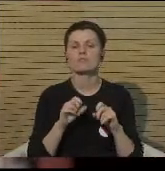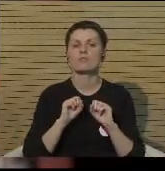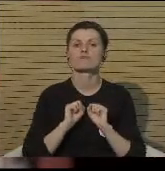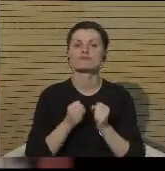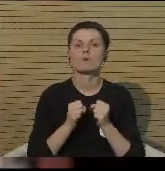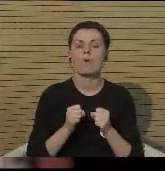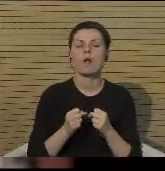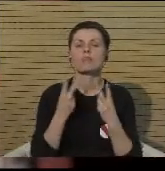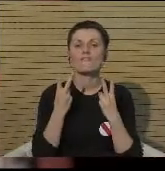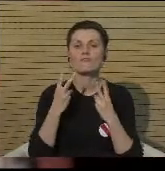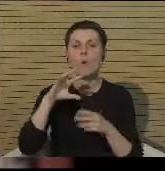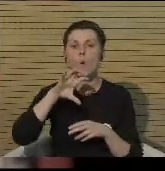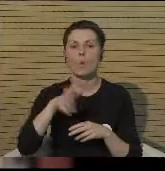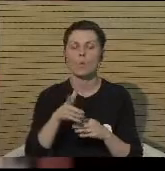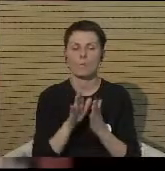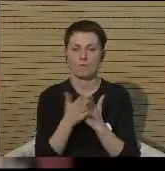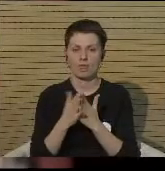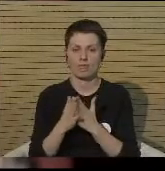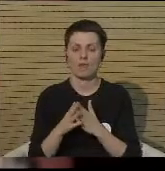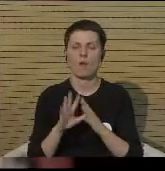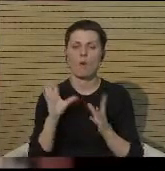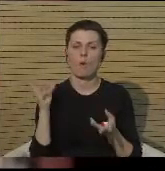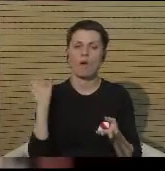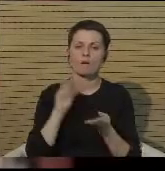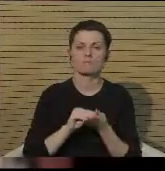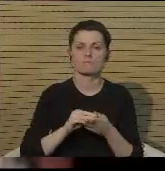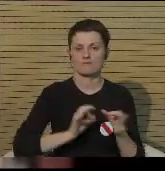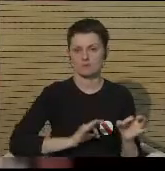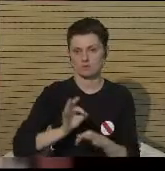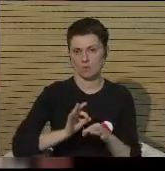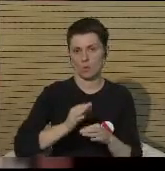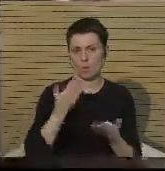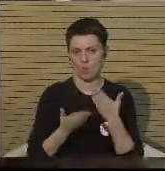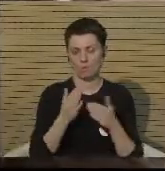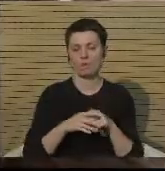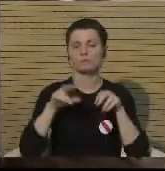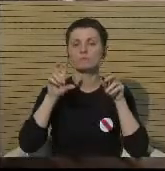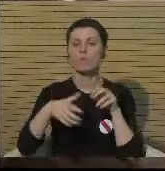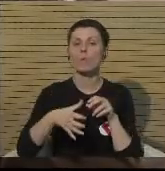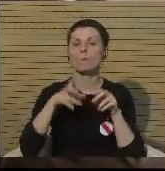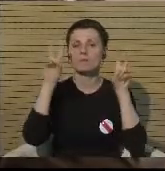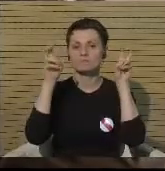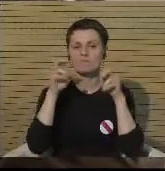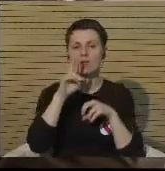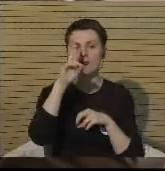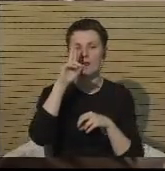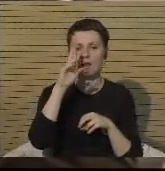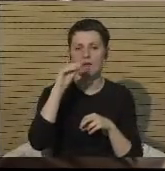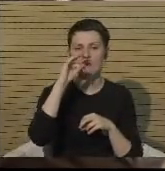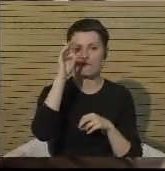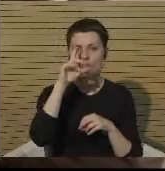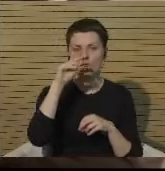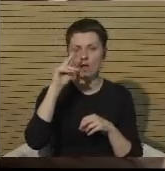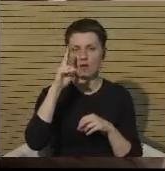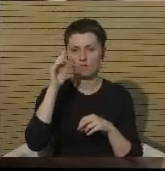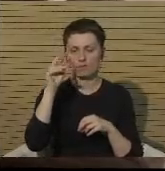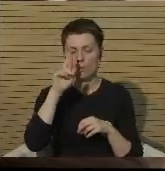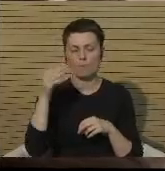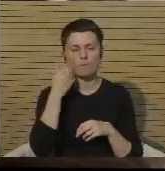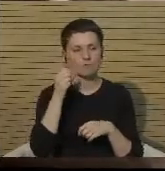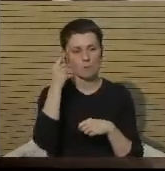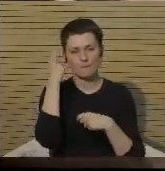This is where our activity, was the activity of the major group in the literary history